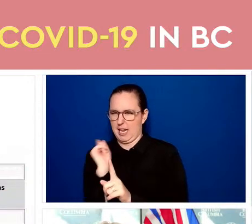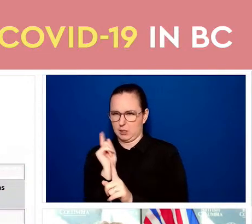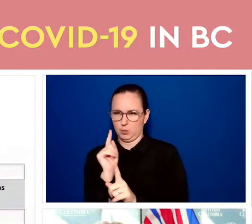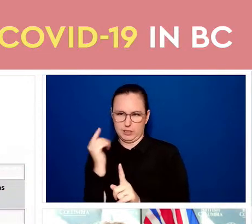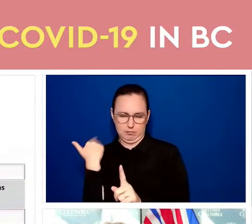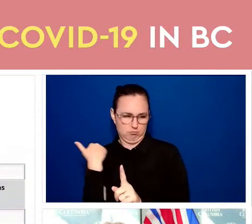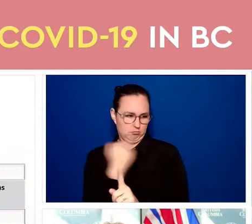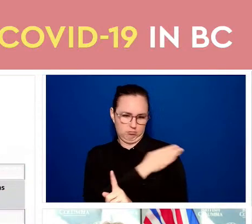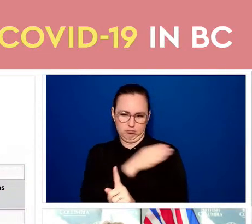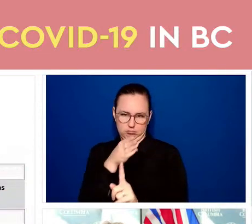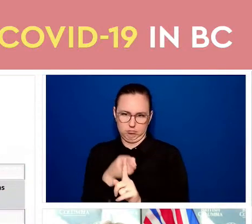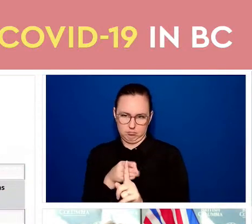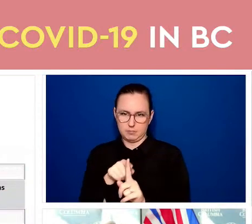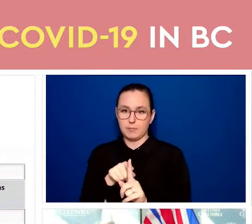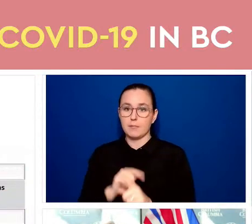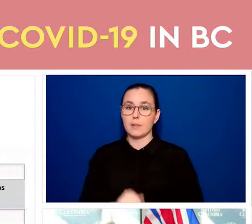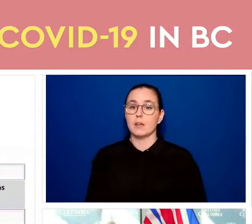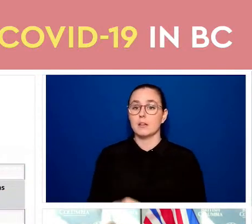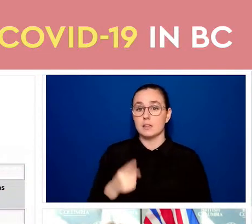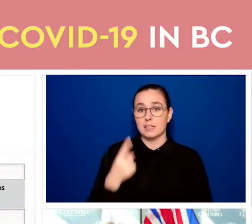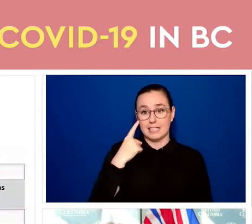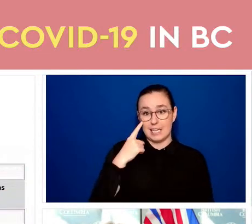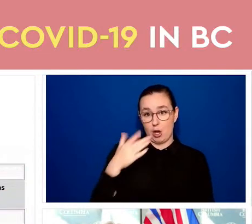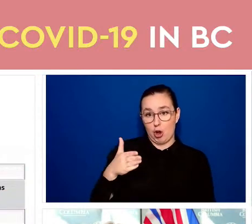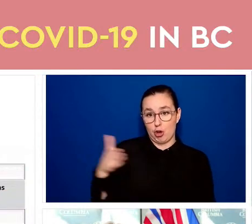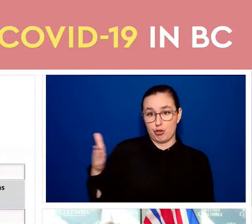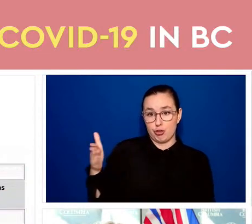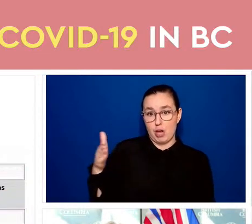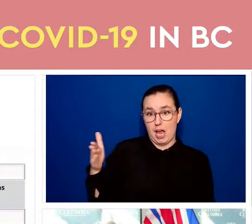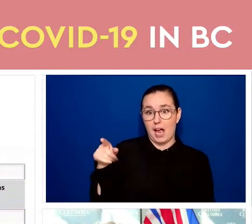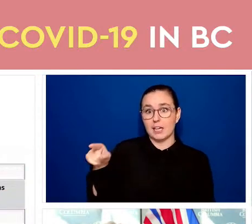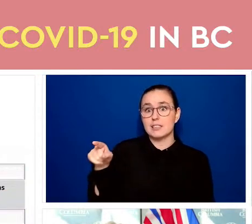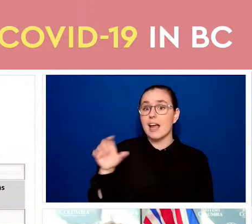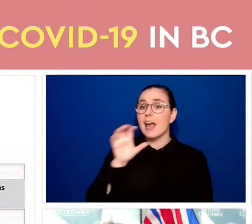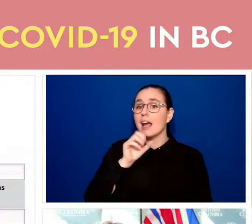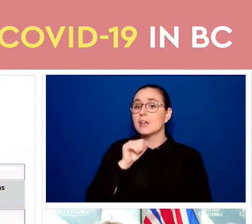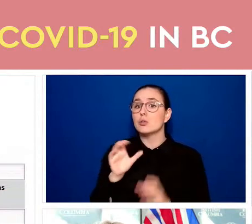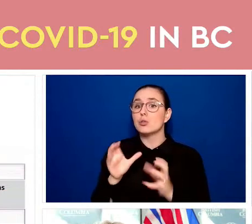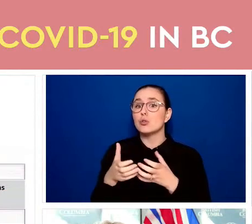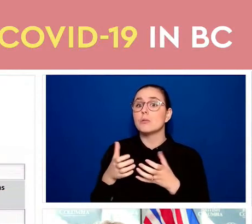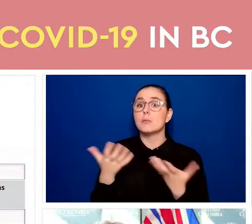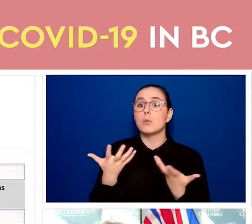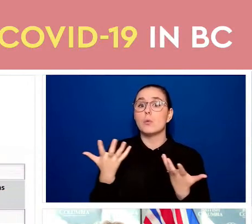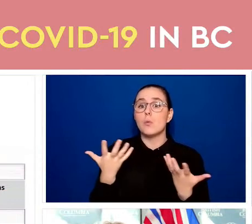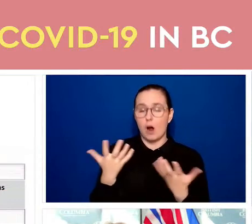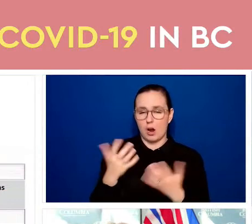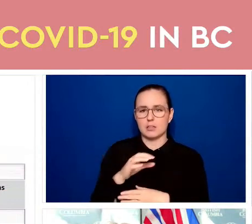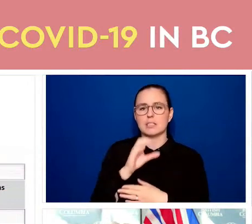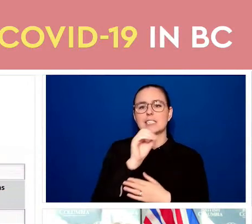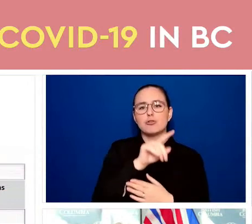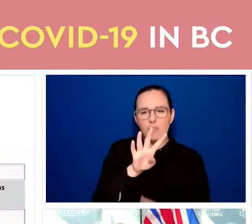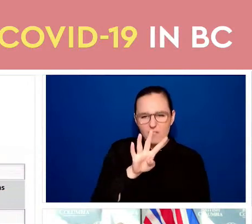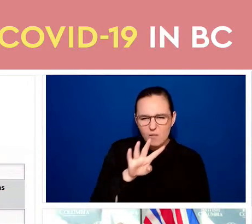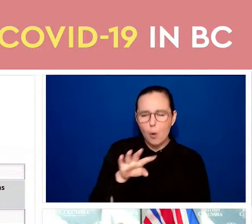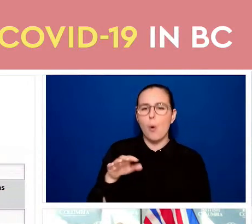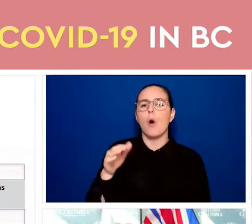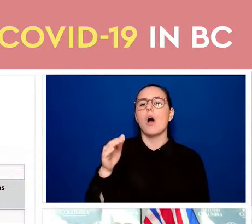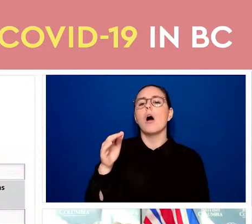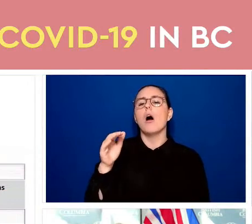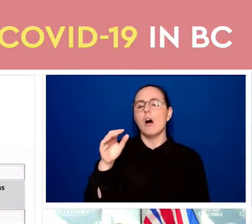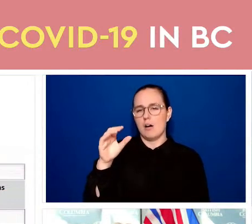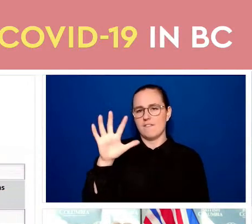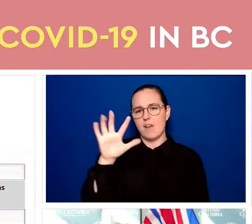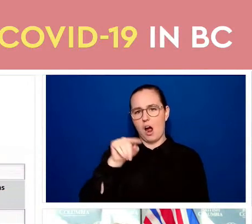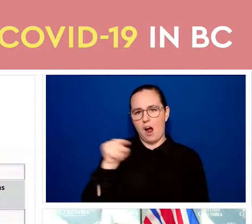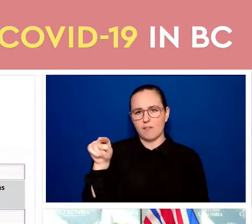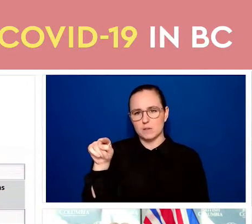the far right is by age group. We've broken it down by children 0 to 4, 5 to 11, and 12 to 17. We